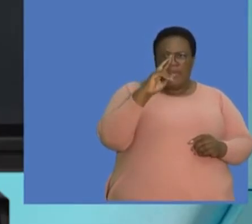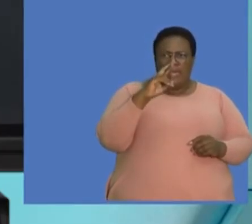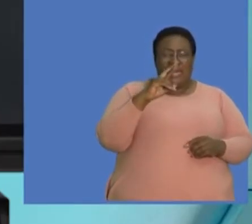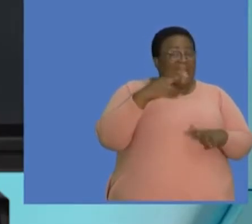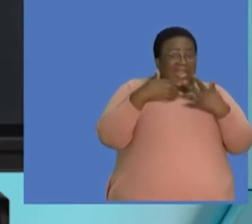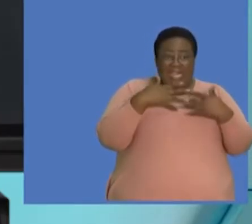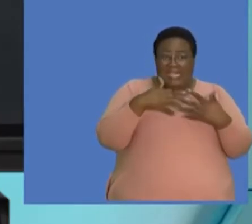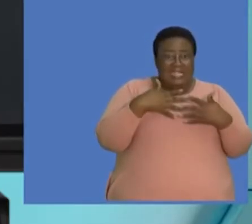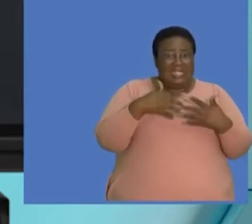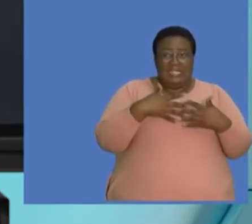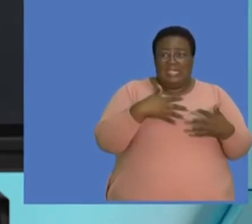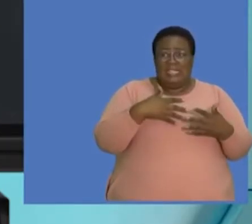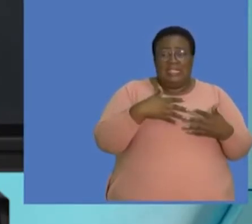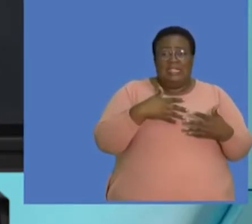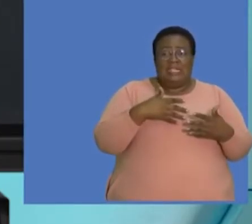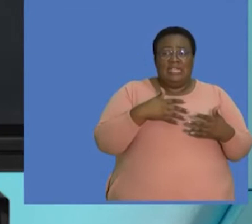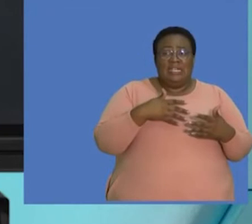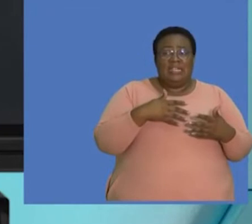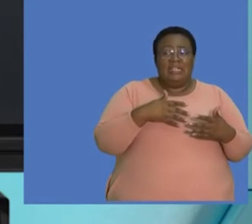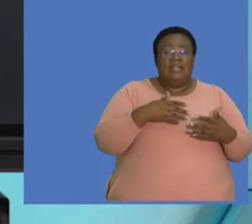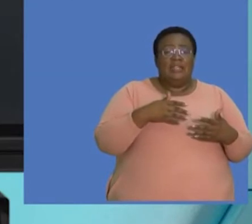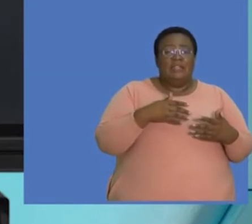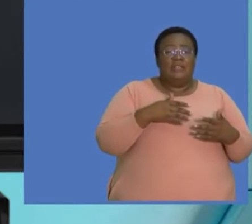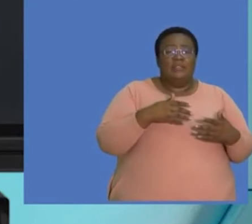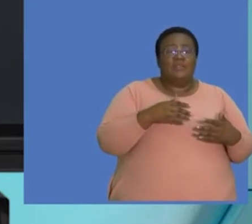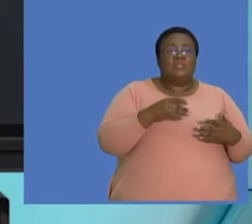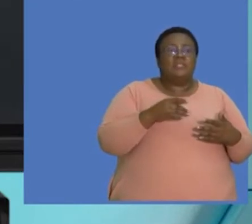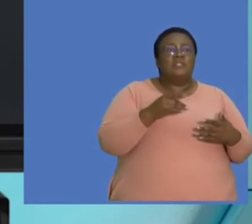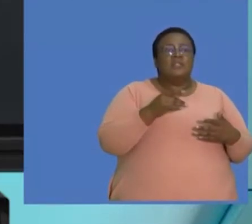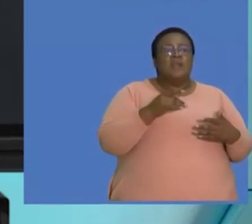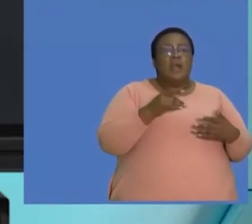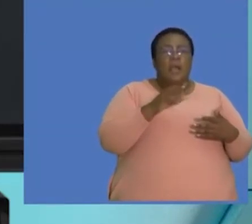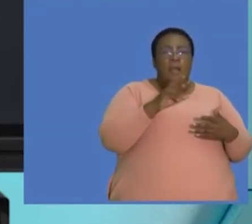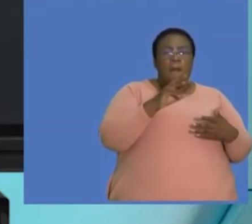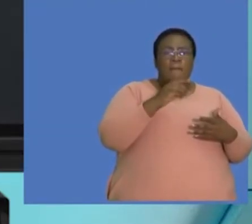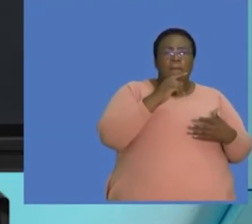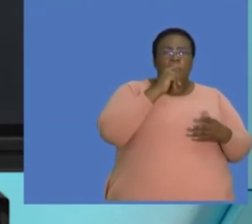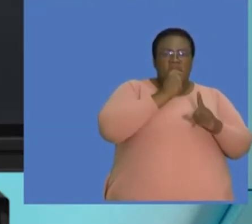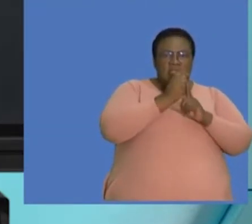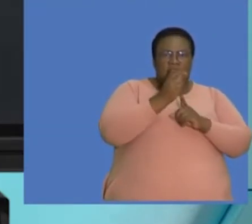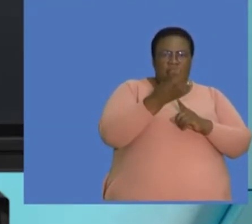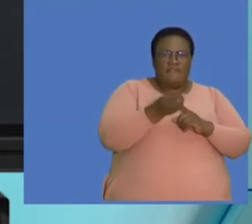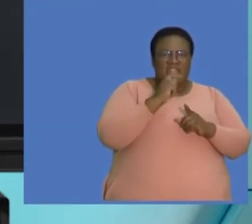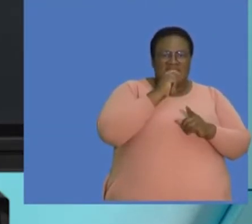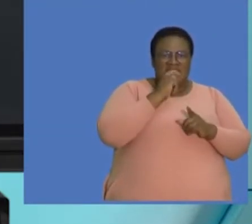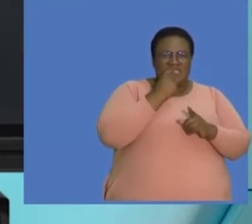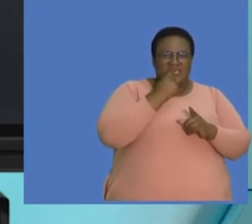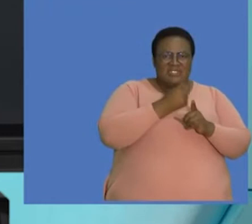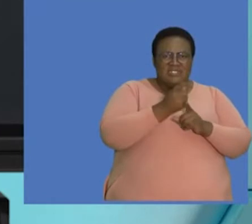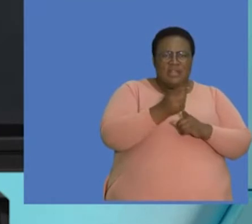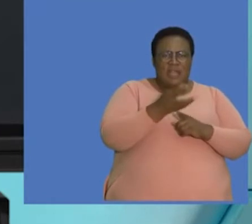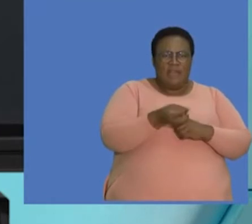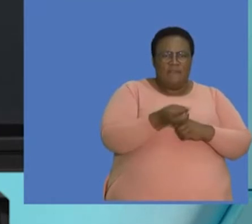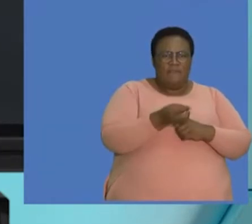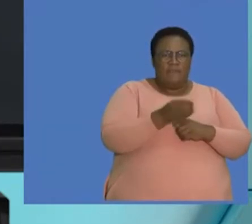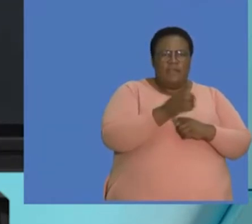any matter, as we know it from an elementary level, consists of subatomic particles, your protons, your